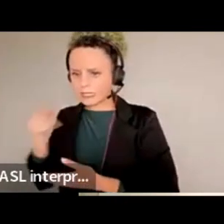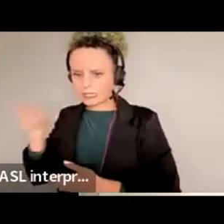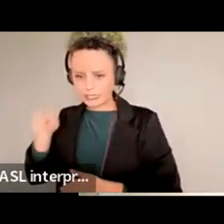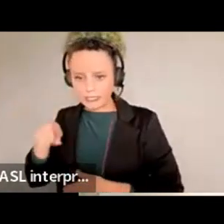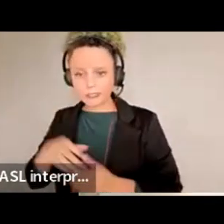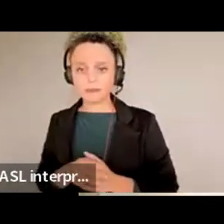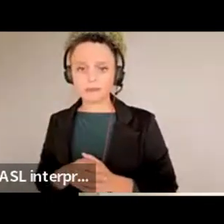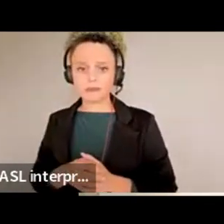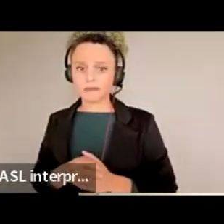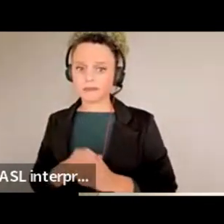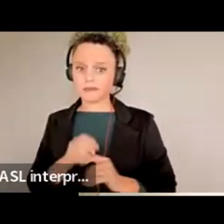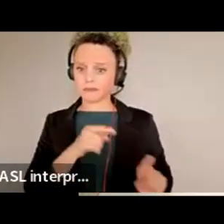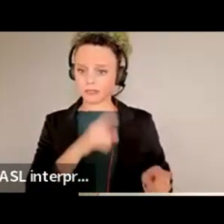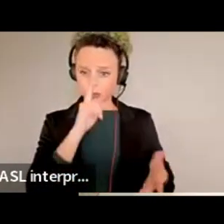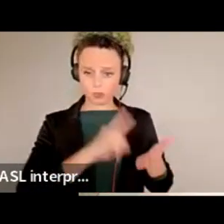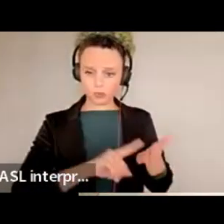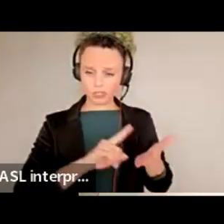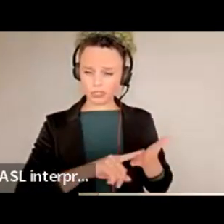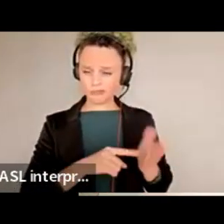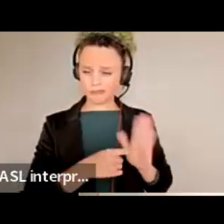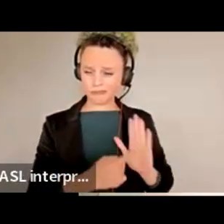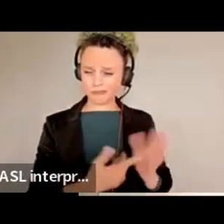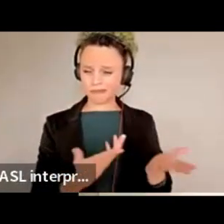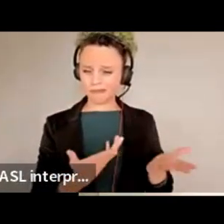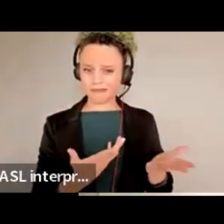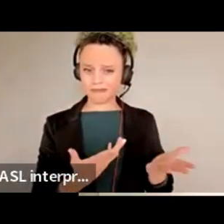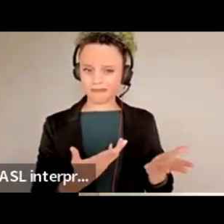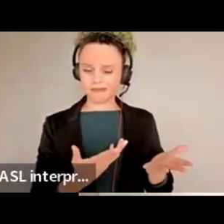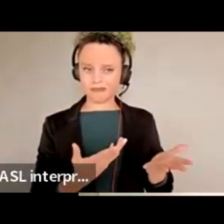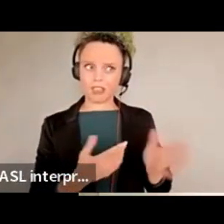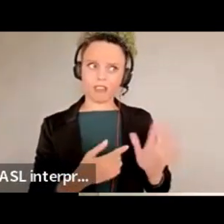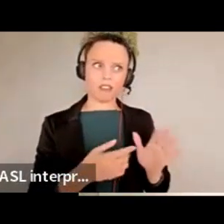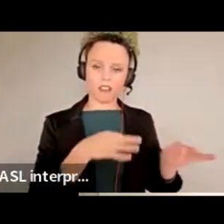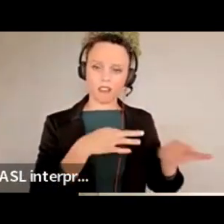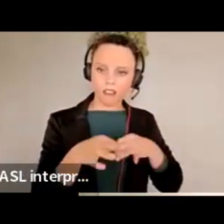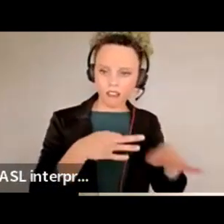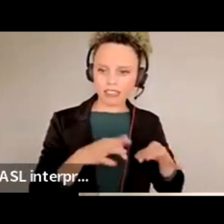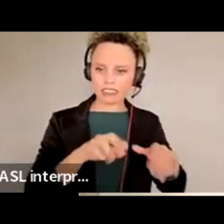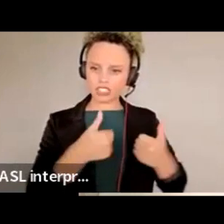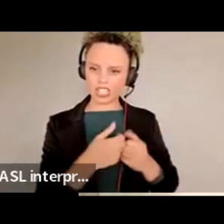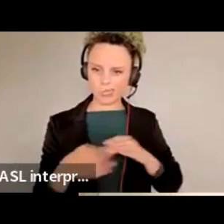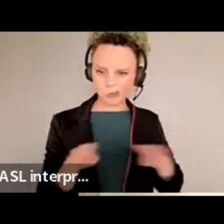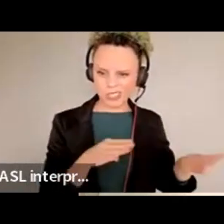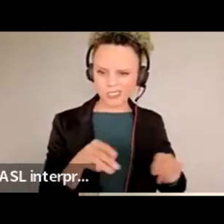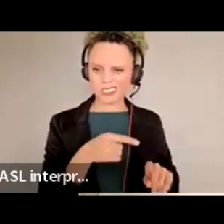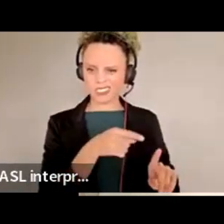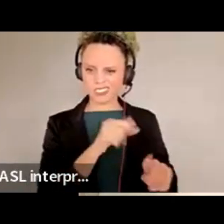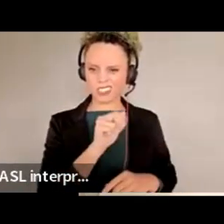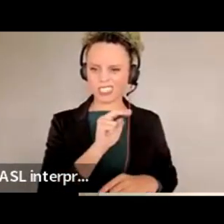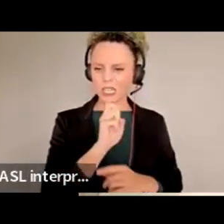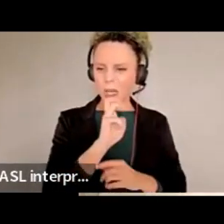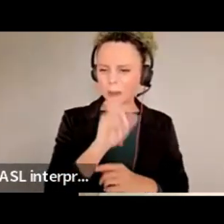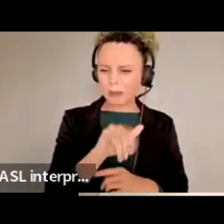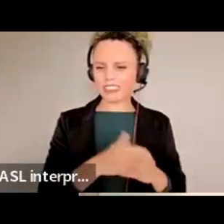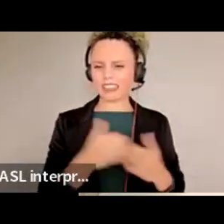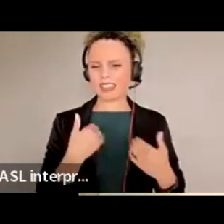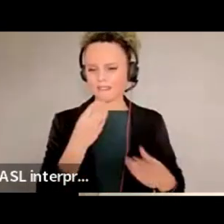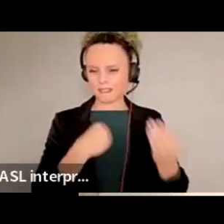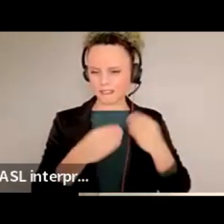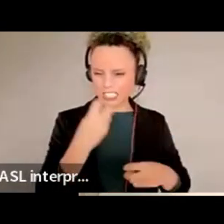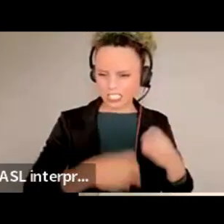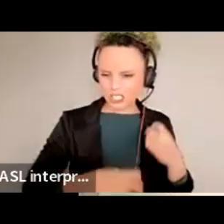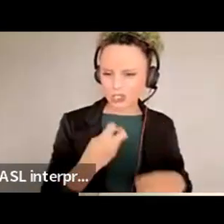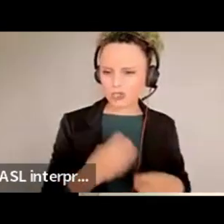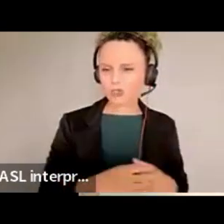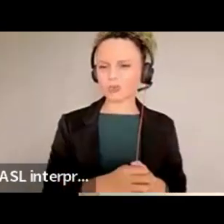be empowered to make sure that they're eating and getting the nutrients that they need? It's all about how they